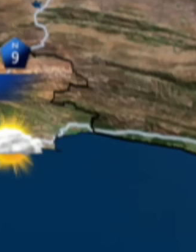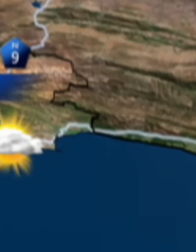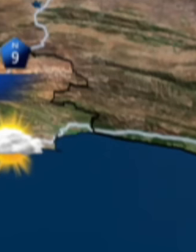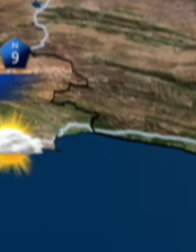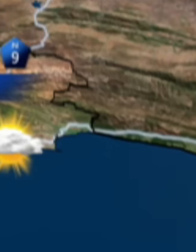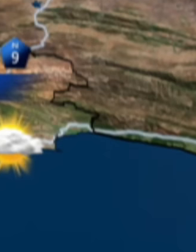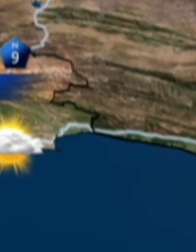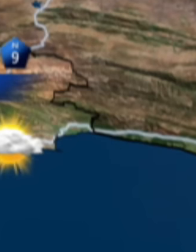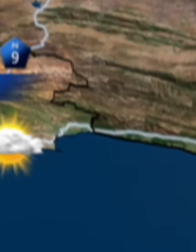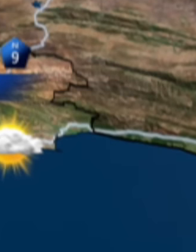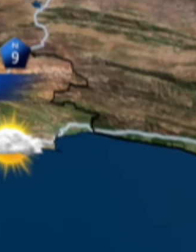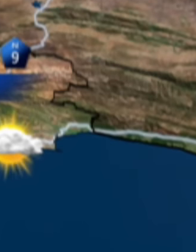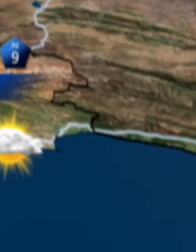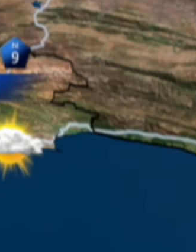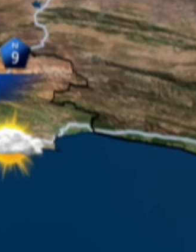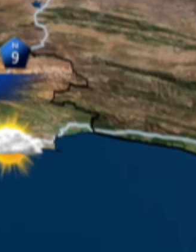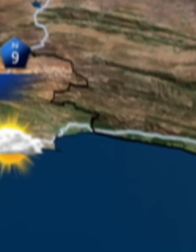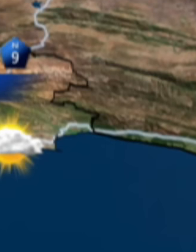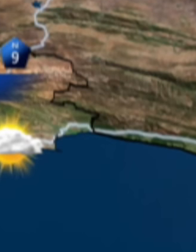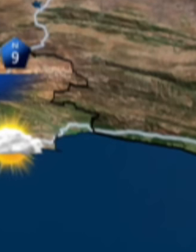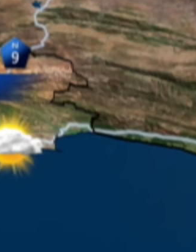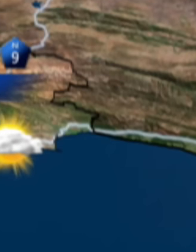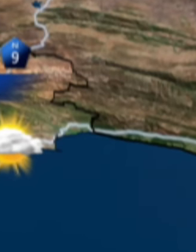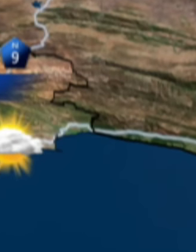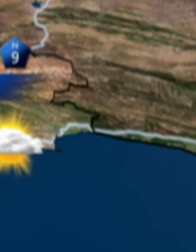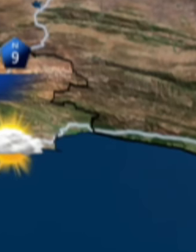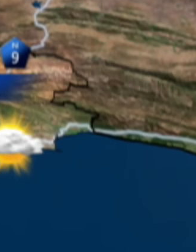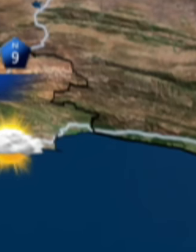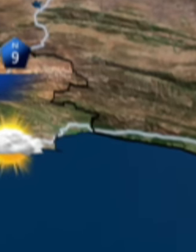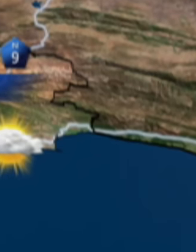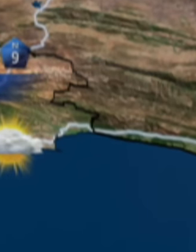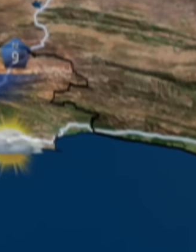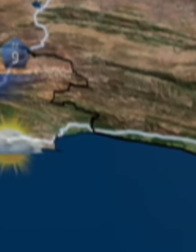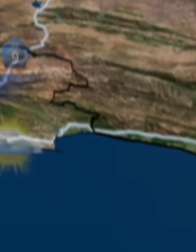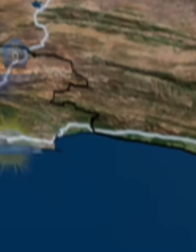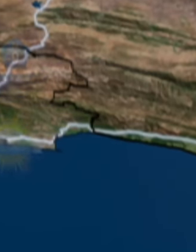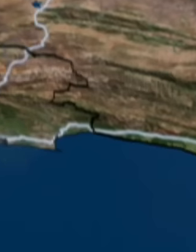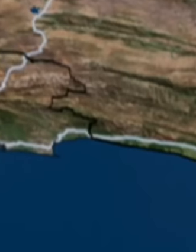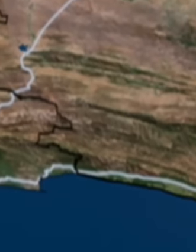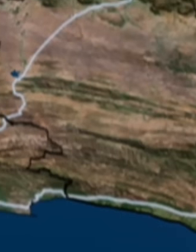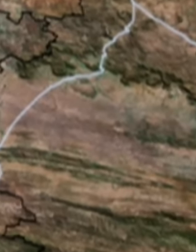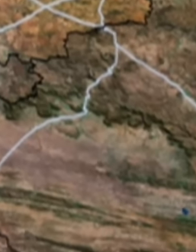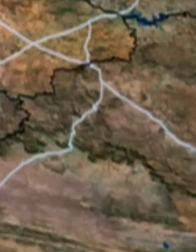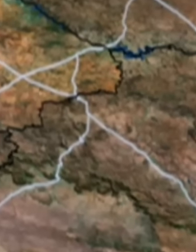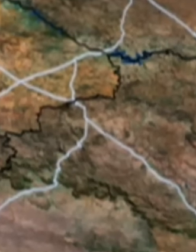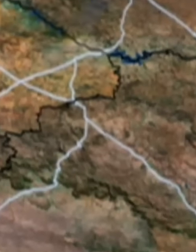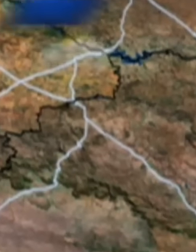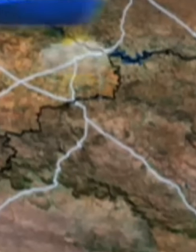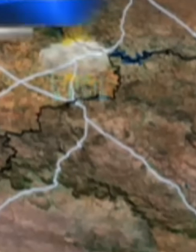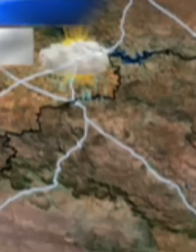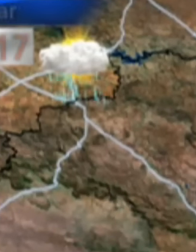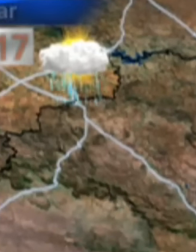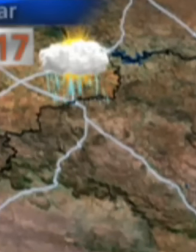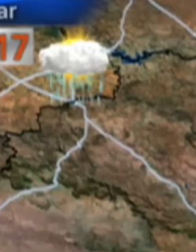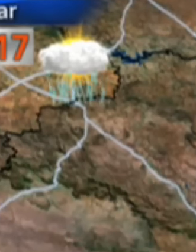bo Worcester go tsena bjalo ka toropokgolo ya ka Cape Town le Someshupa go tsena bjalo ka bo Hermanus go a tonya la ka moswane di ka tlase ga